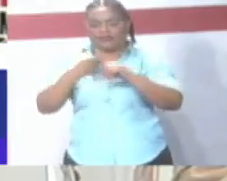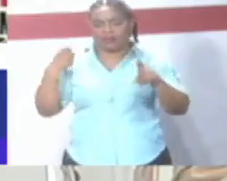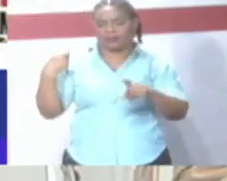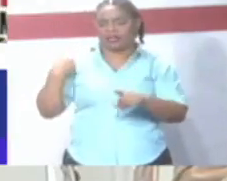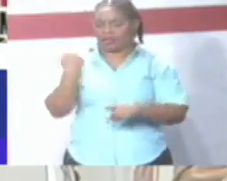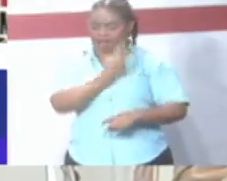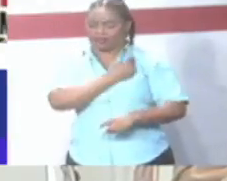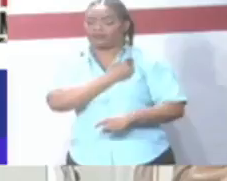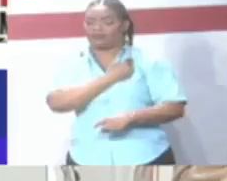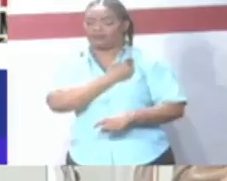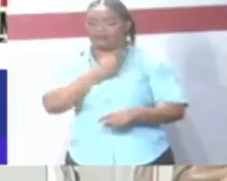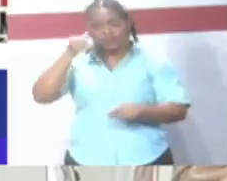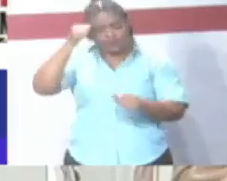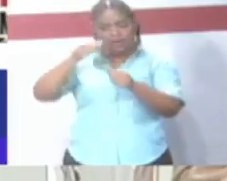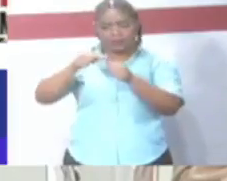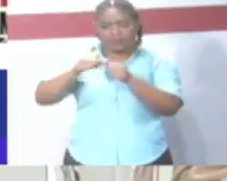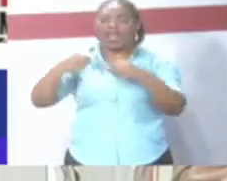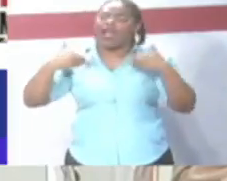ring-fenced